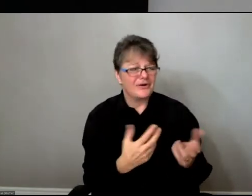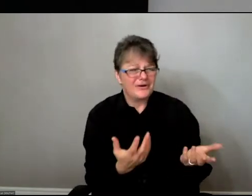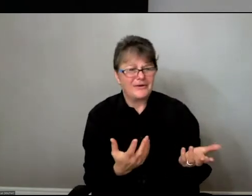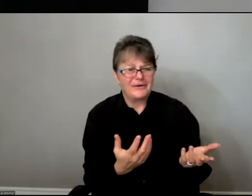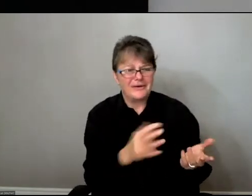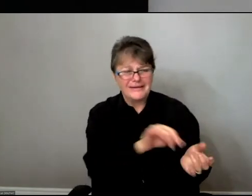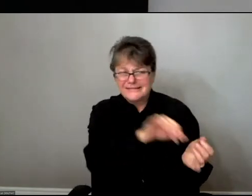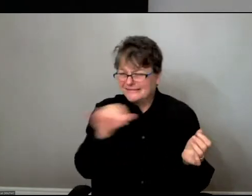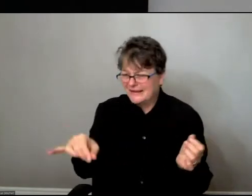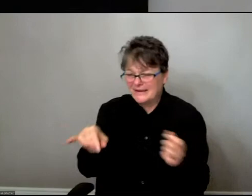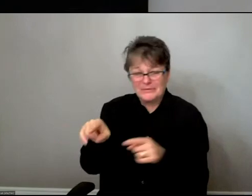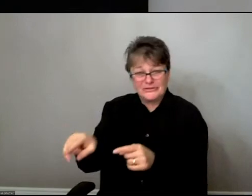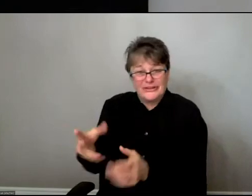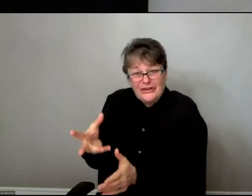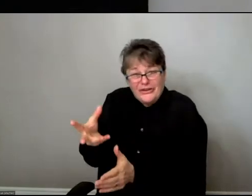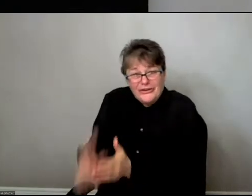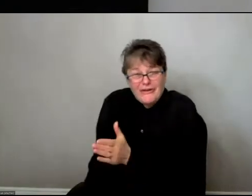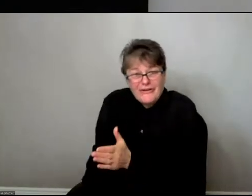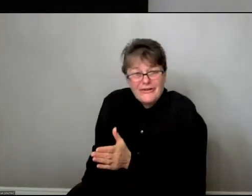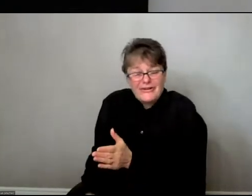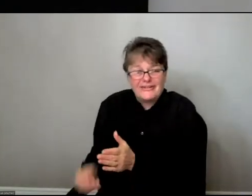someone.